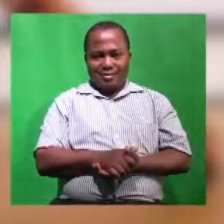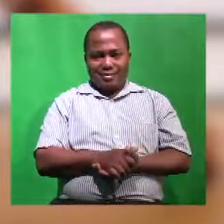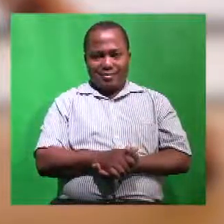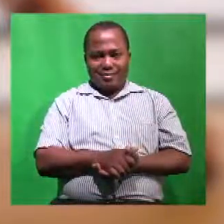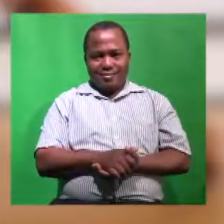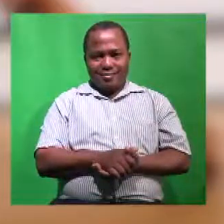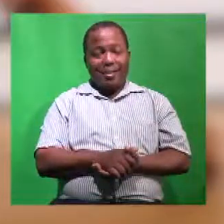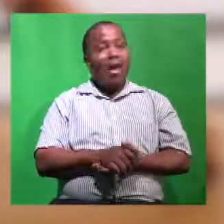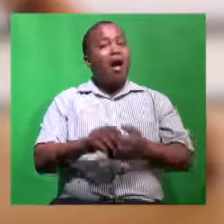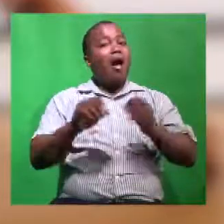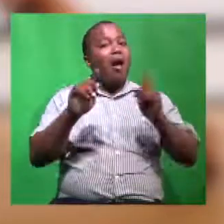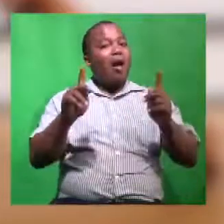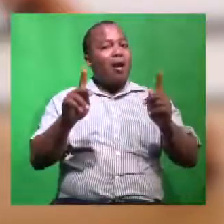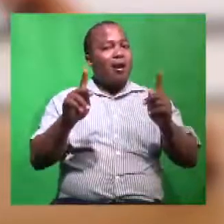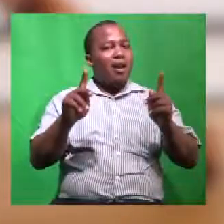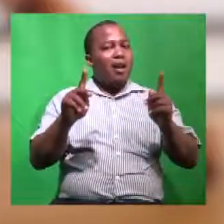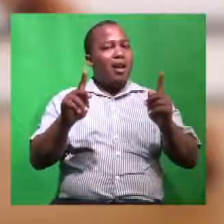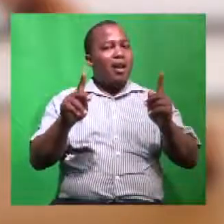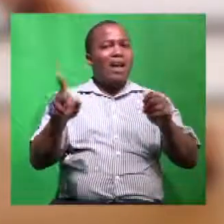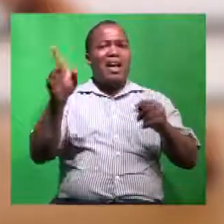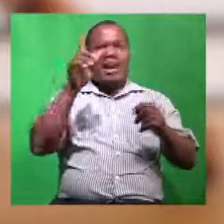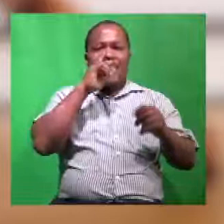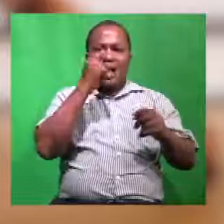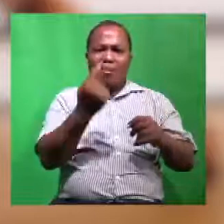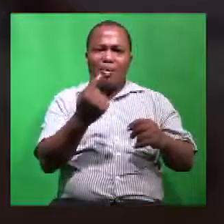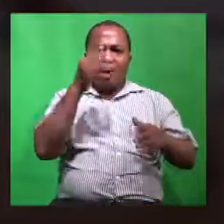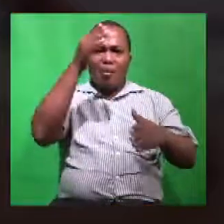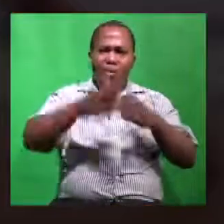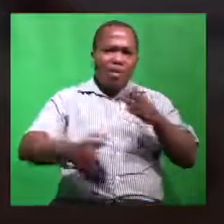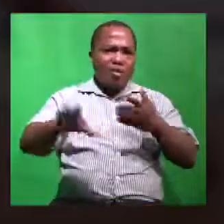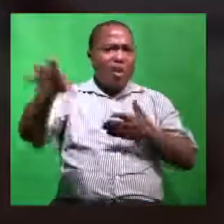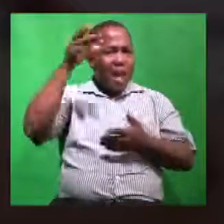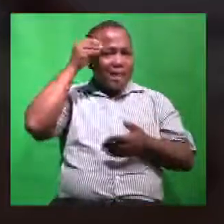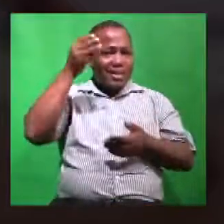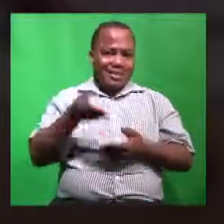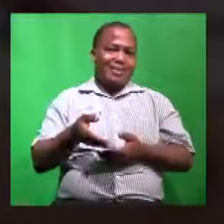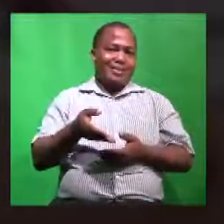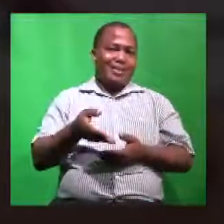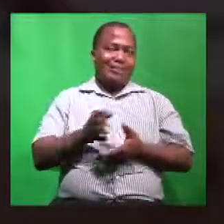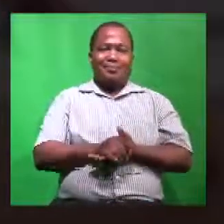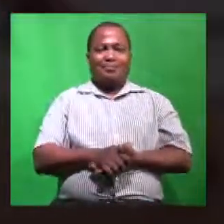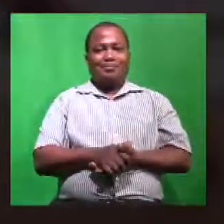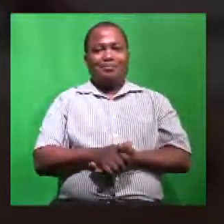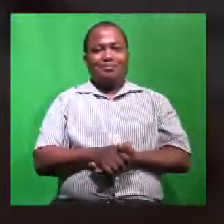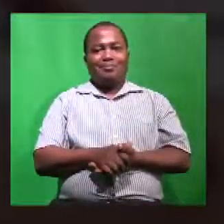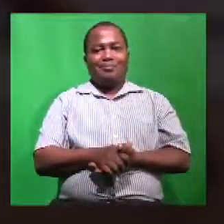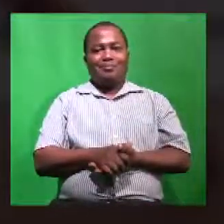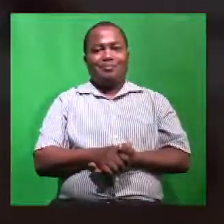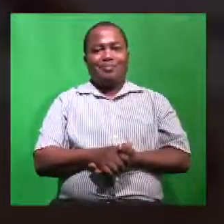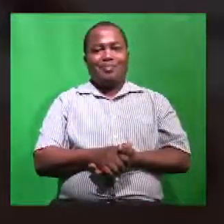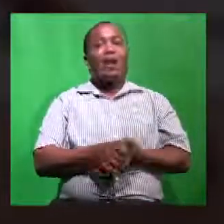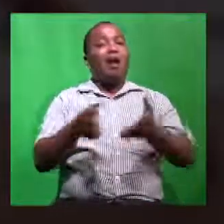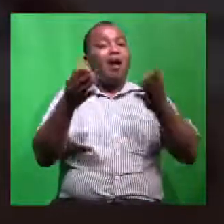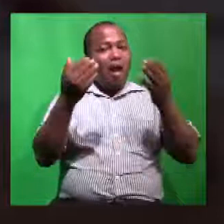there. And on the other hand, at the end of this lesson, our lesson, you will